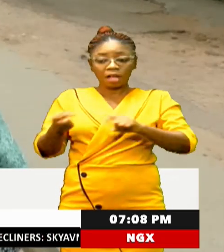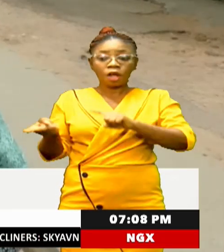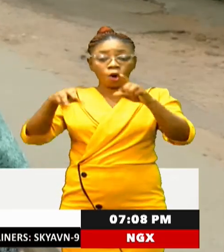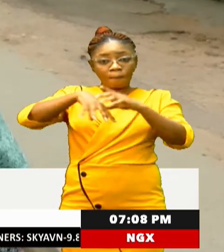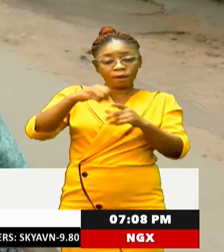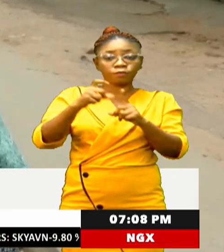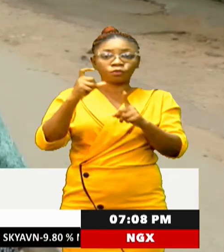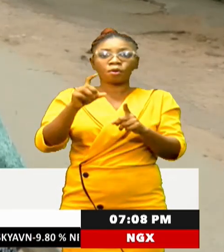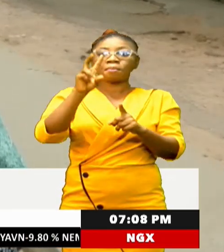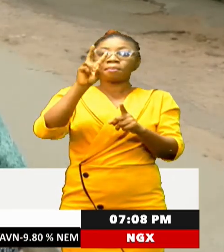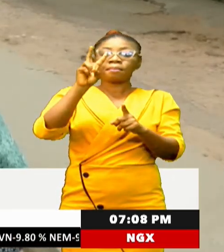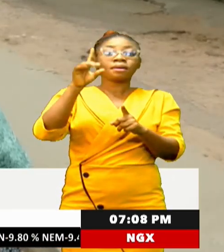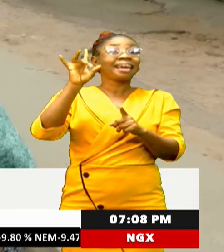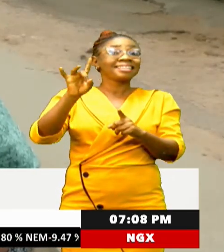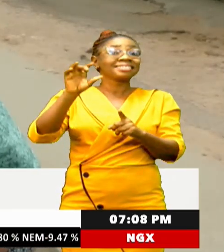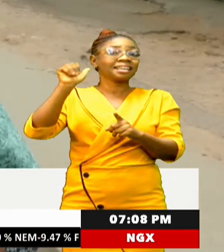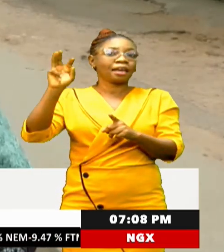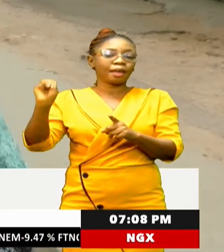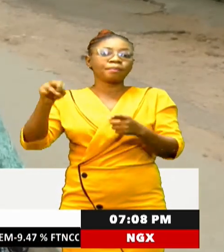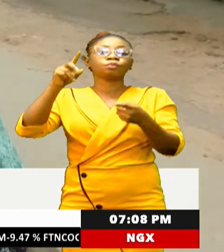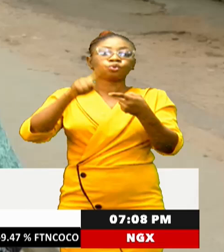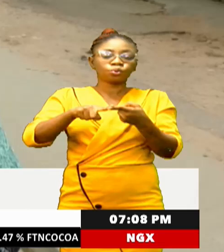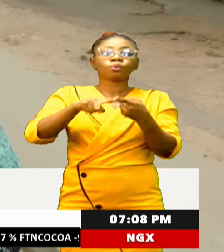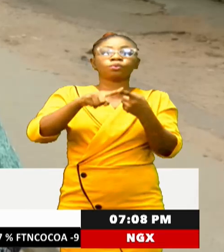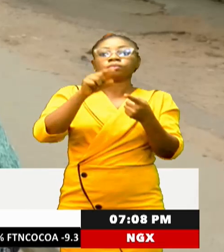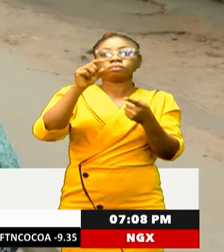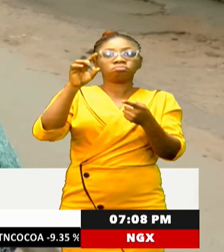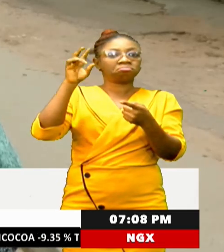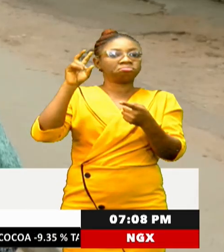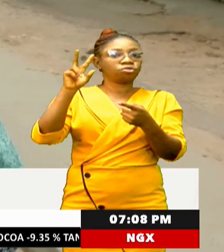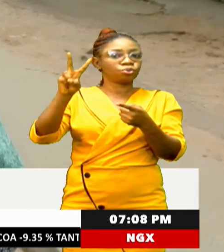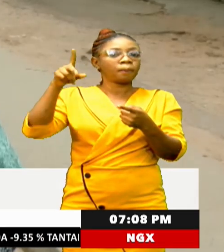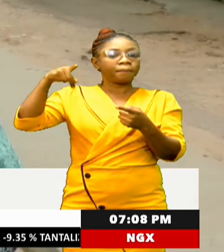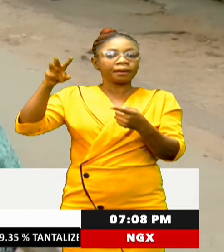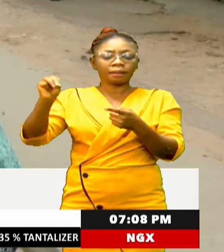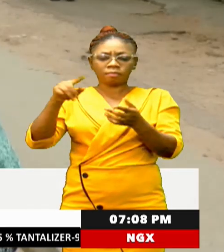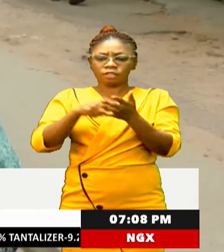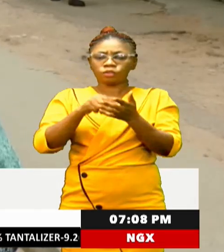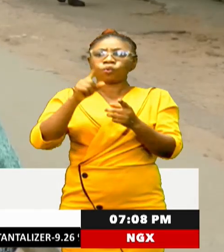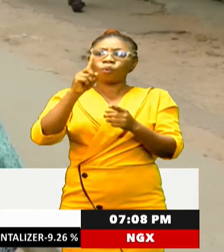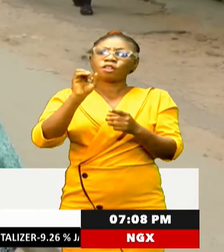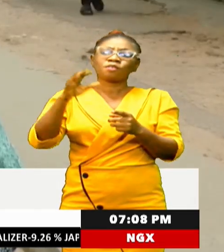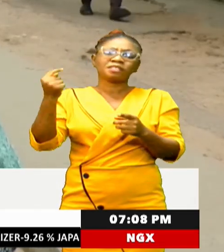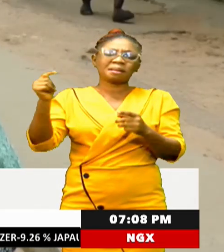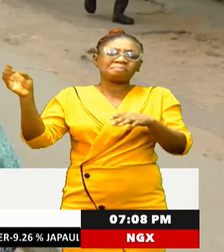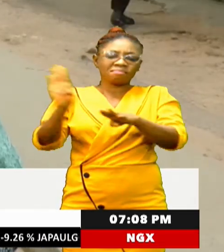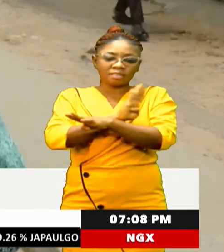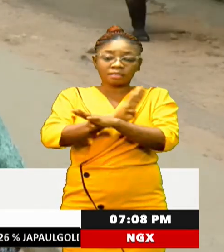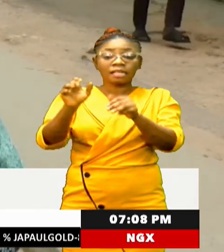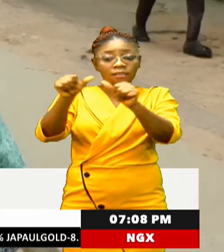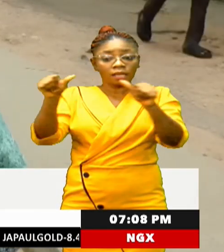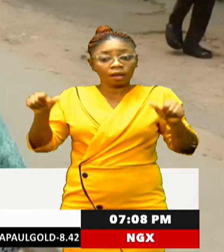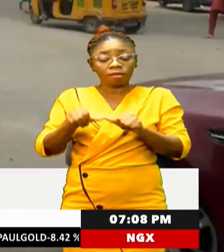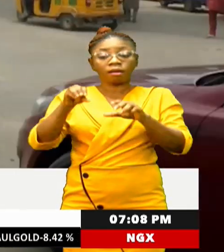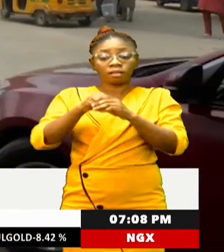to p.m. This is Sabangari, one of the busiest area in the state. But